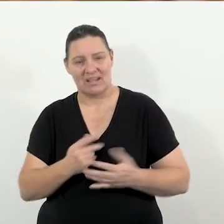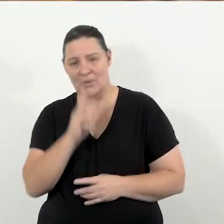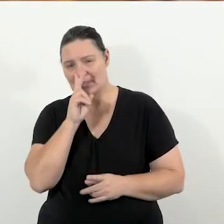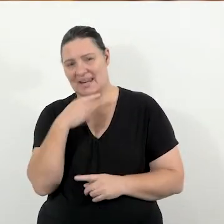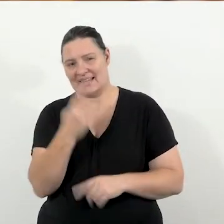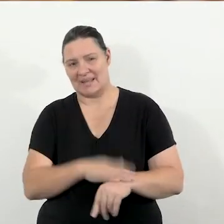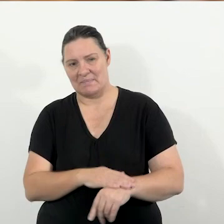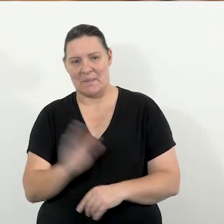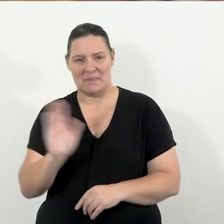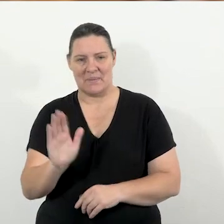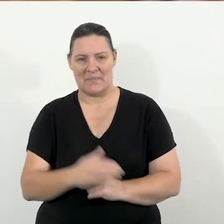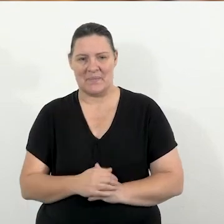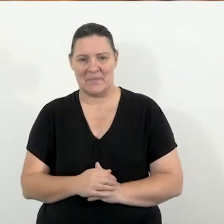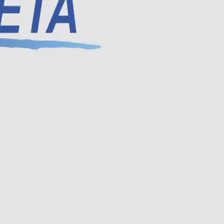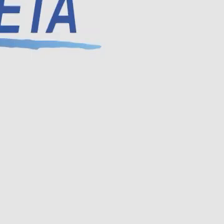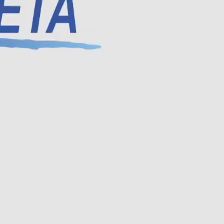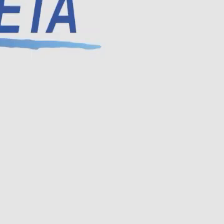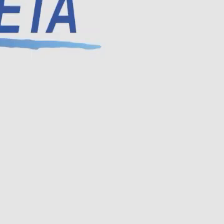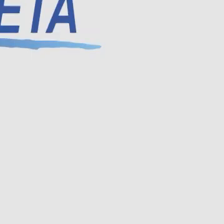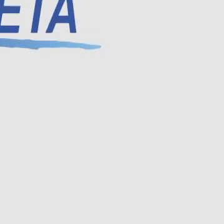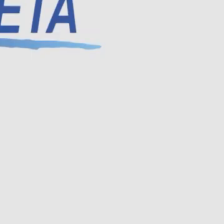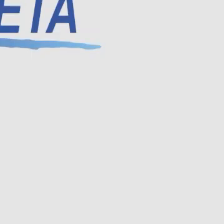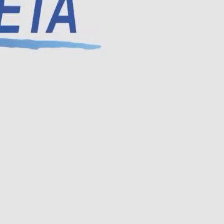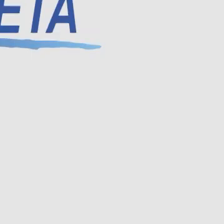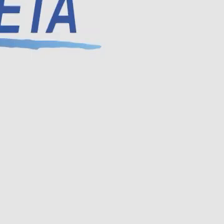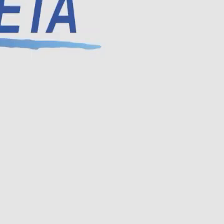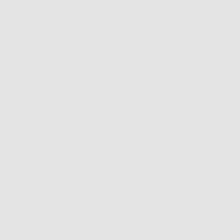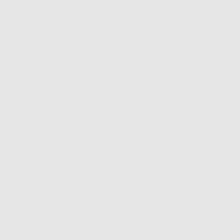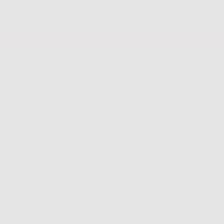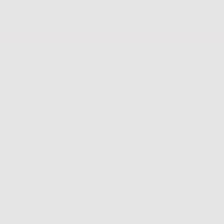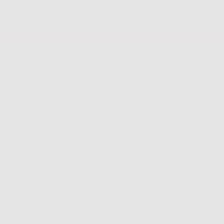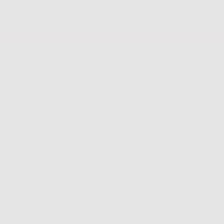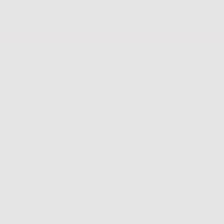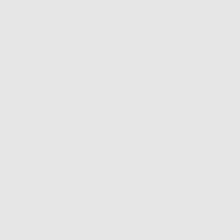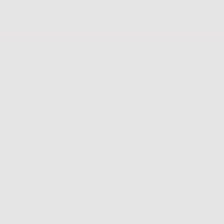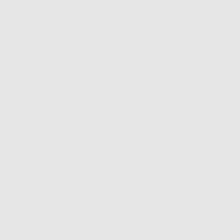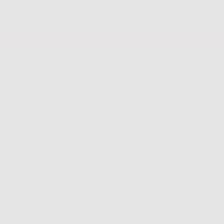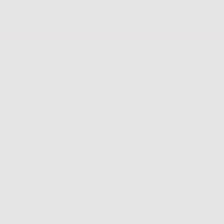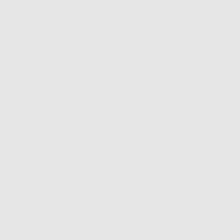hope to see you next time. Bye.